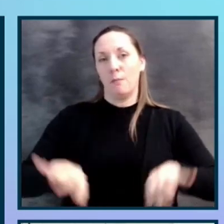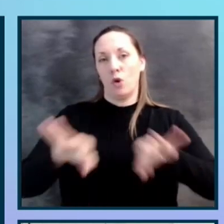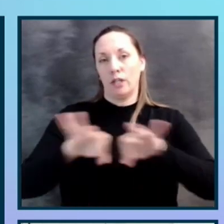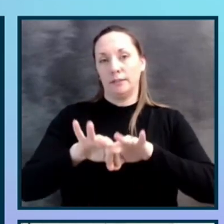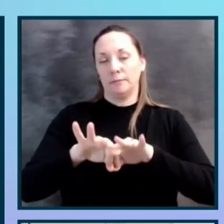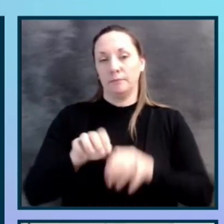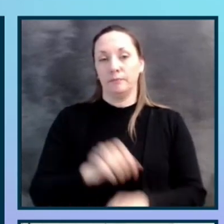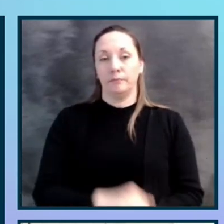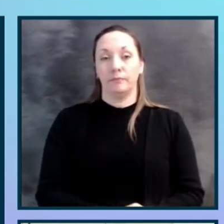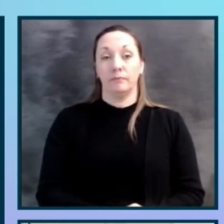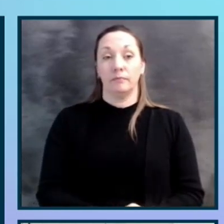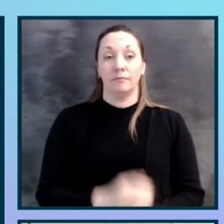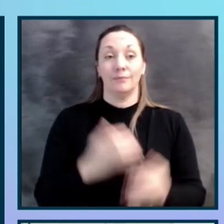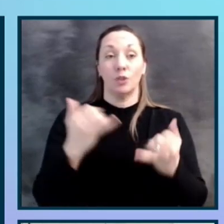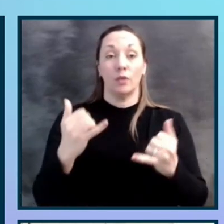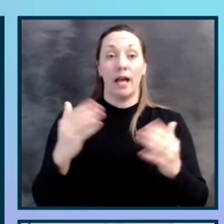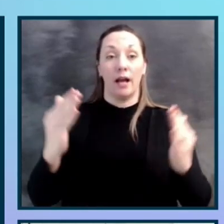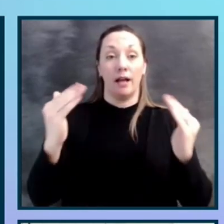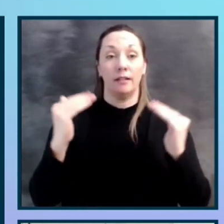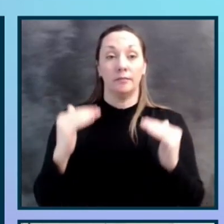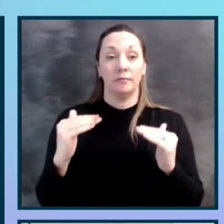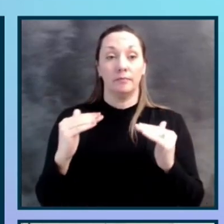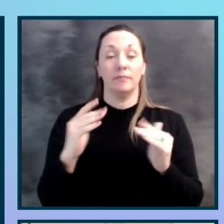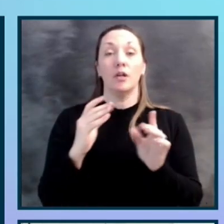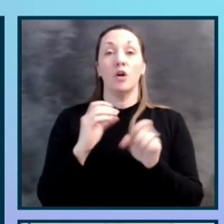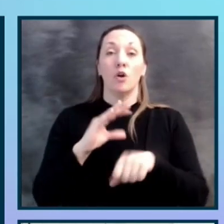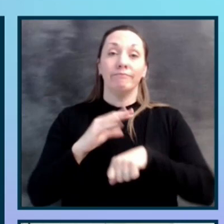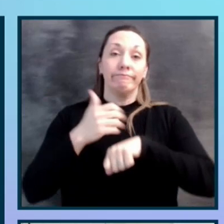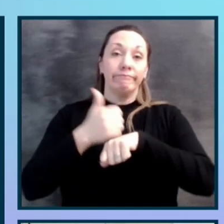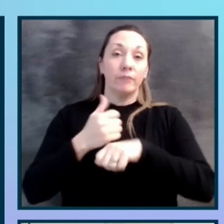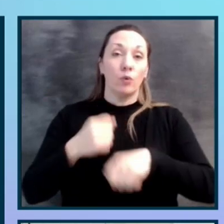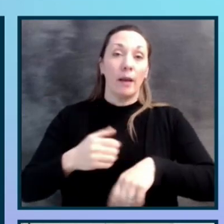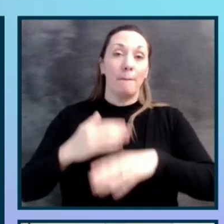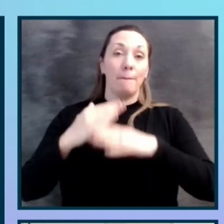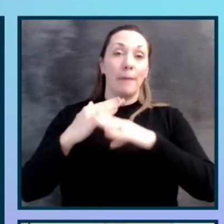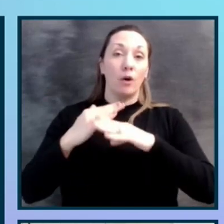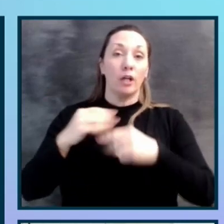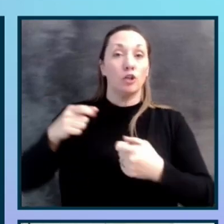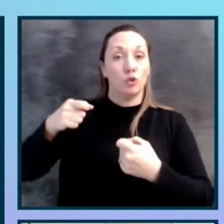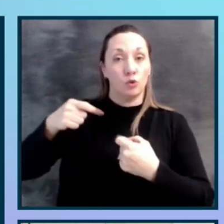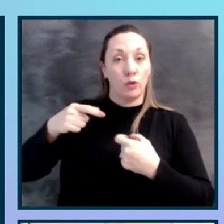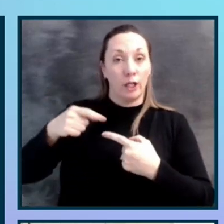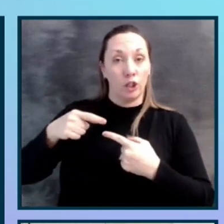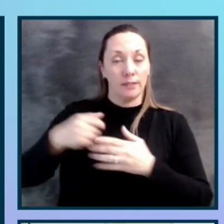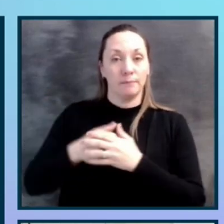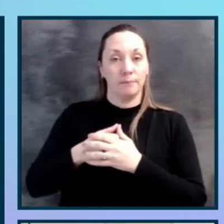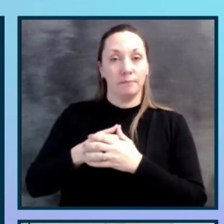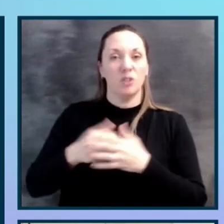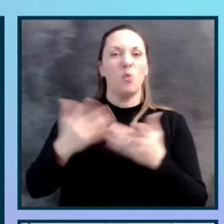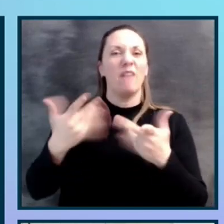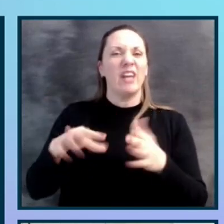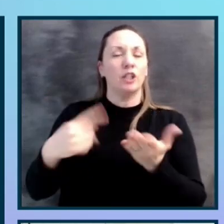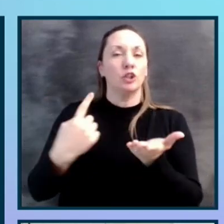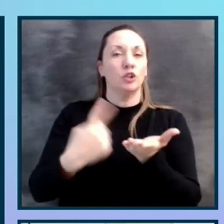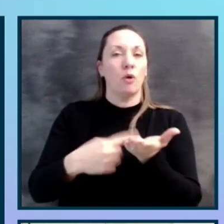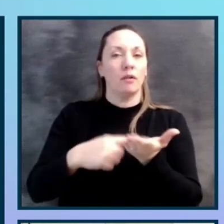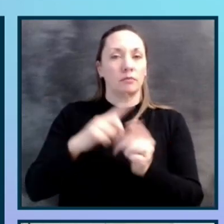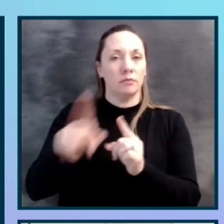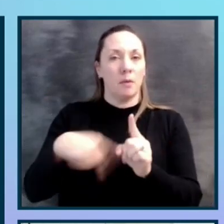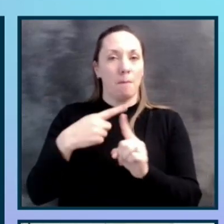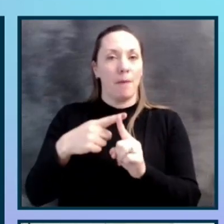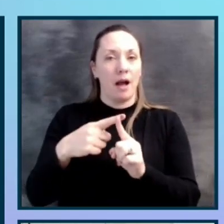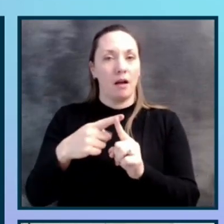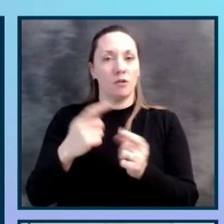And that takes us to create barriers to triggers. So I had already talked about,